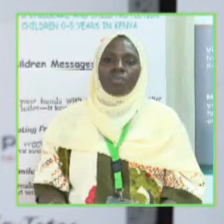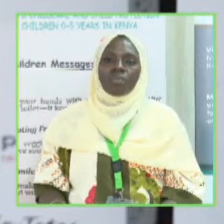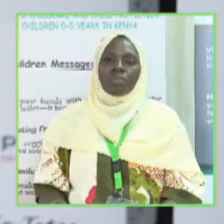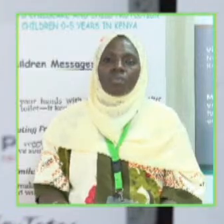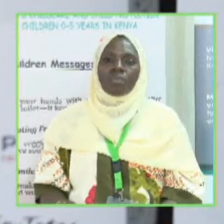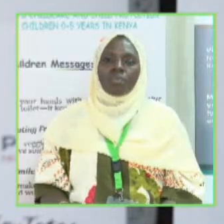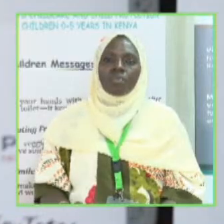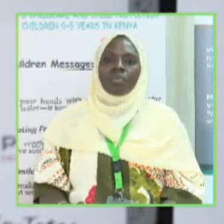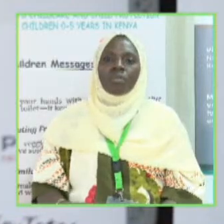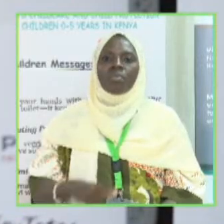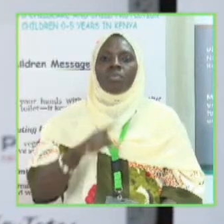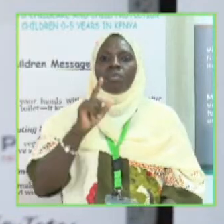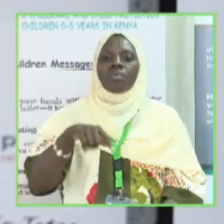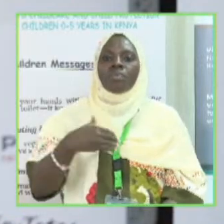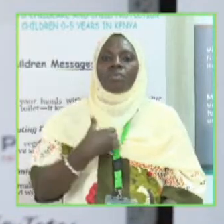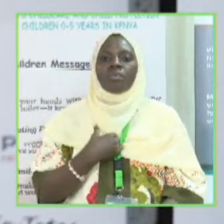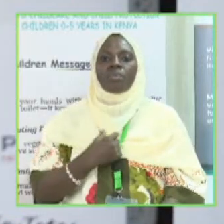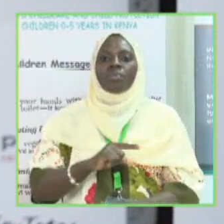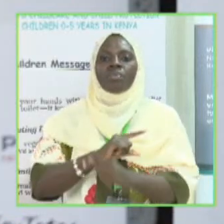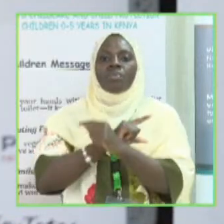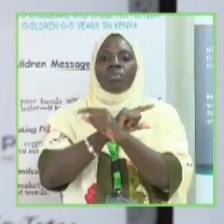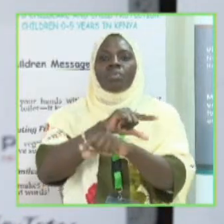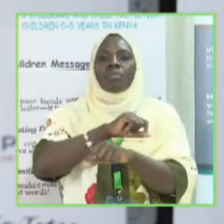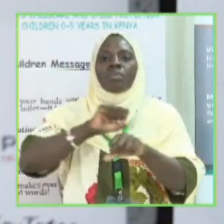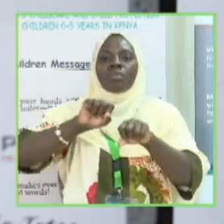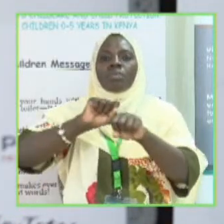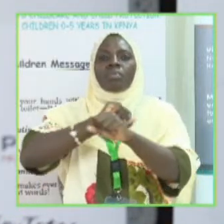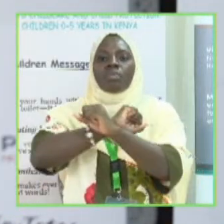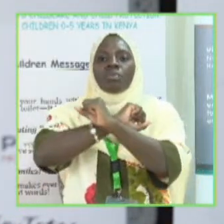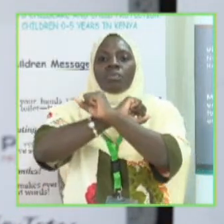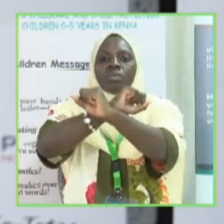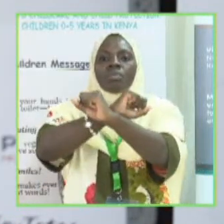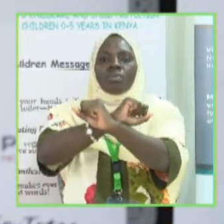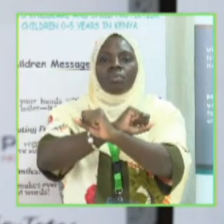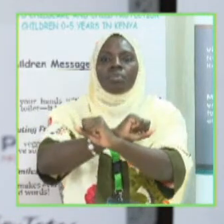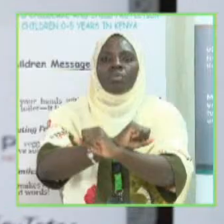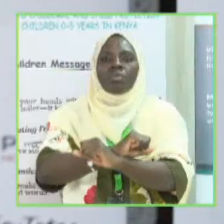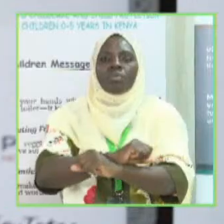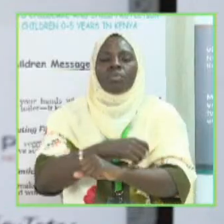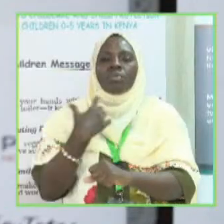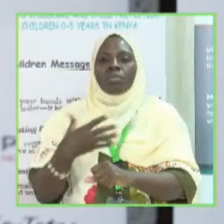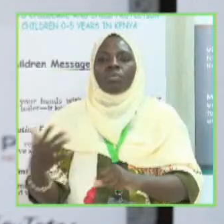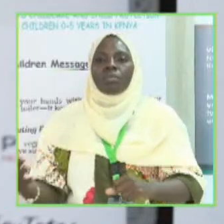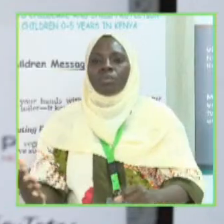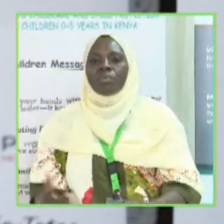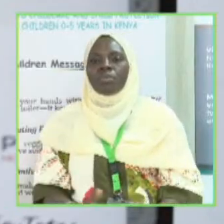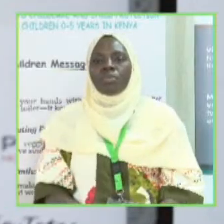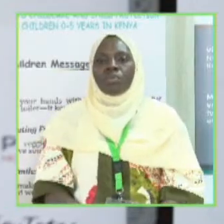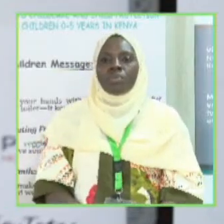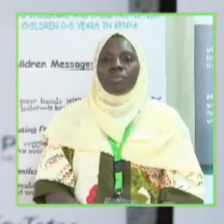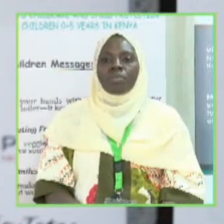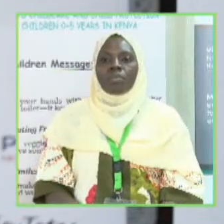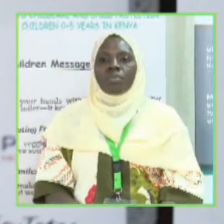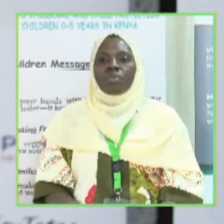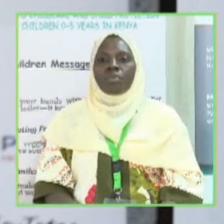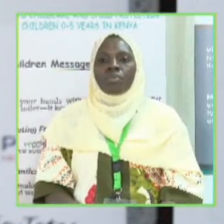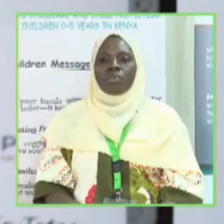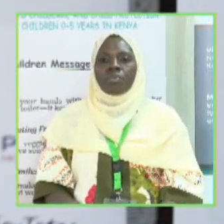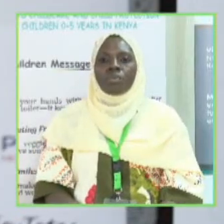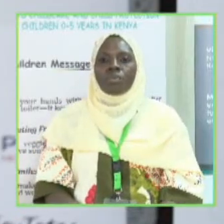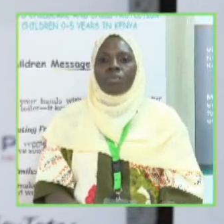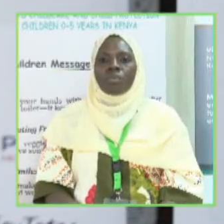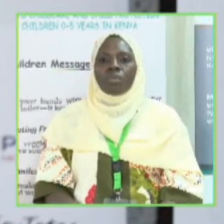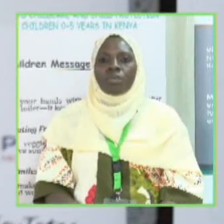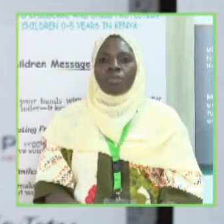and security emphasized to incorporate child protection strategies, and capacity building